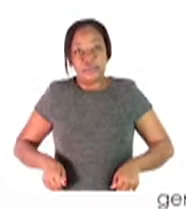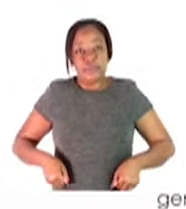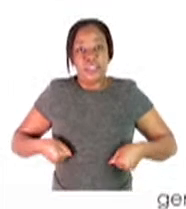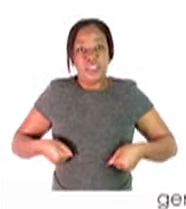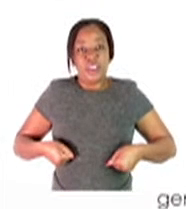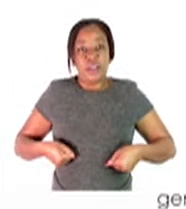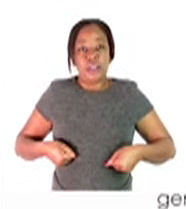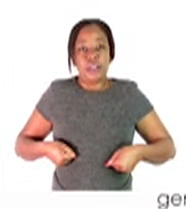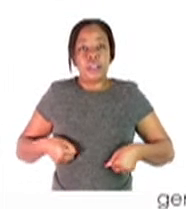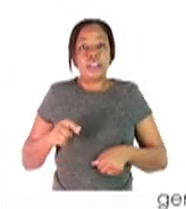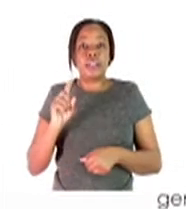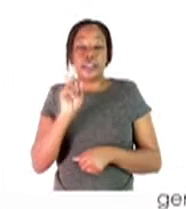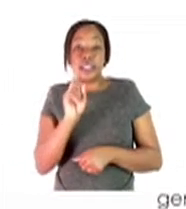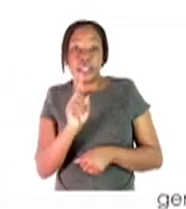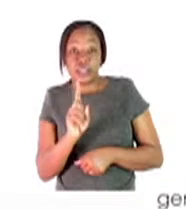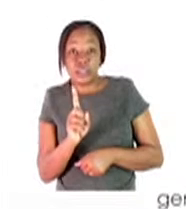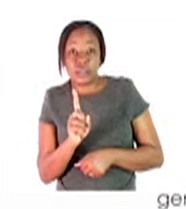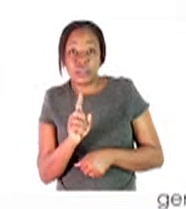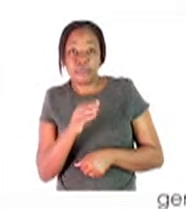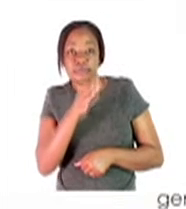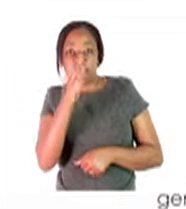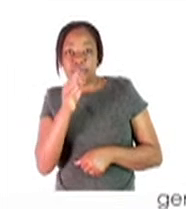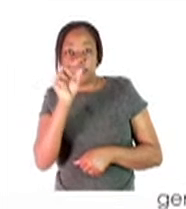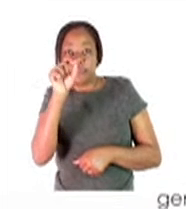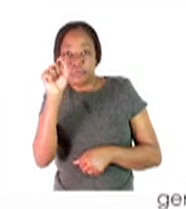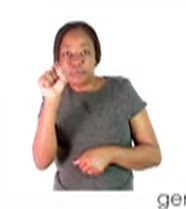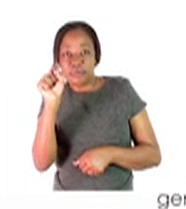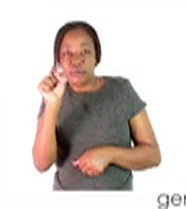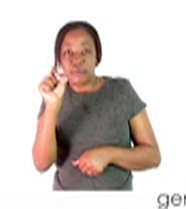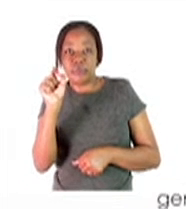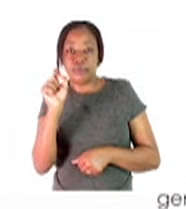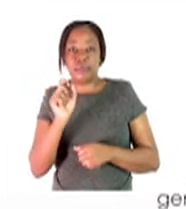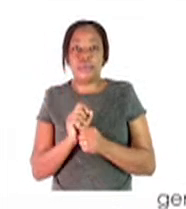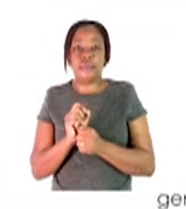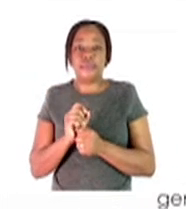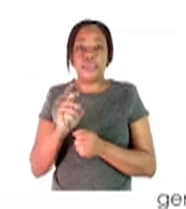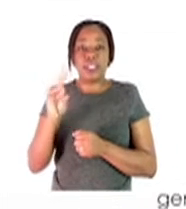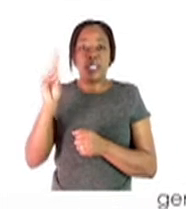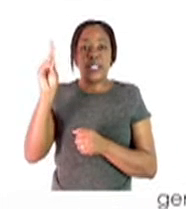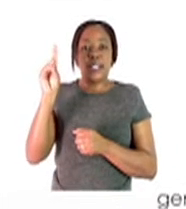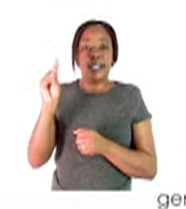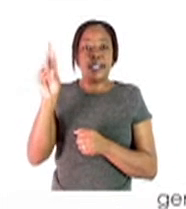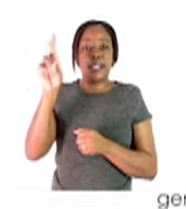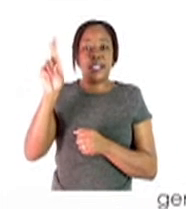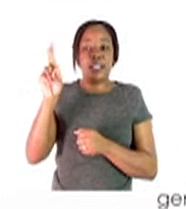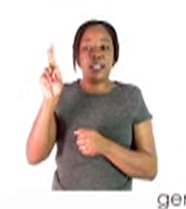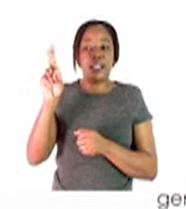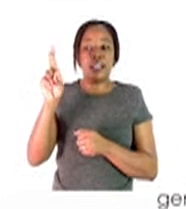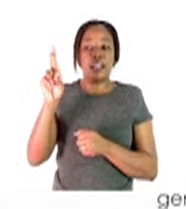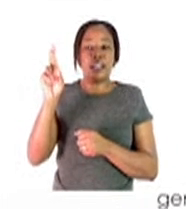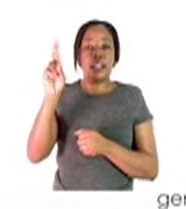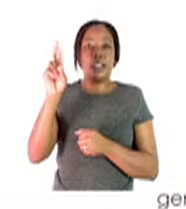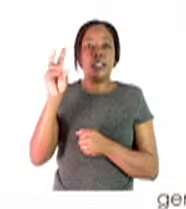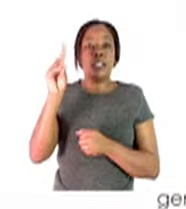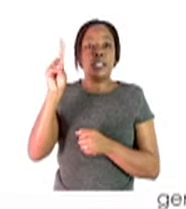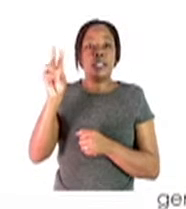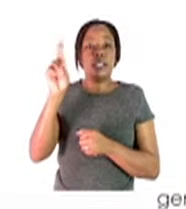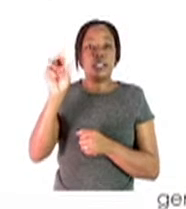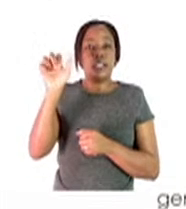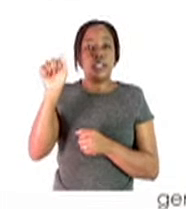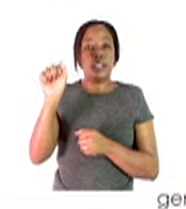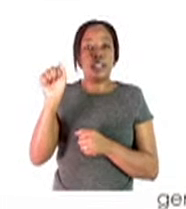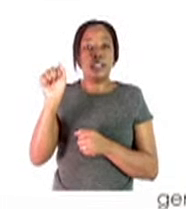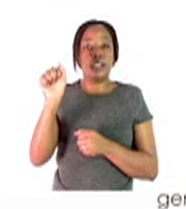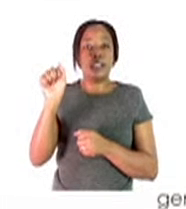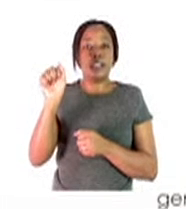we'll say it's a what? Then we say it's a drake. A drake. A